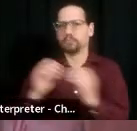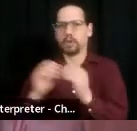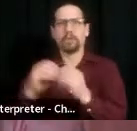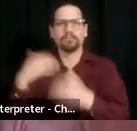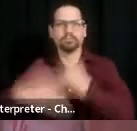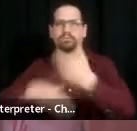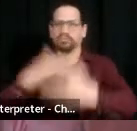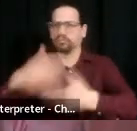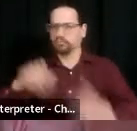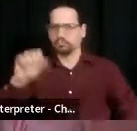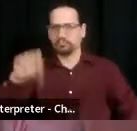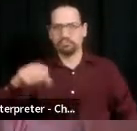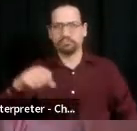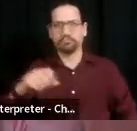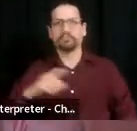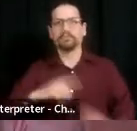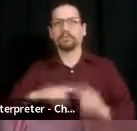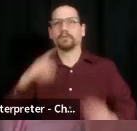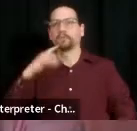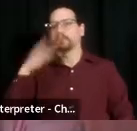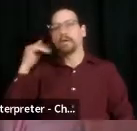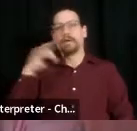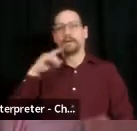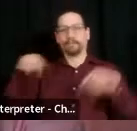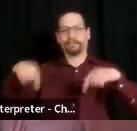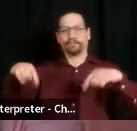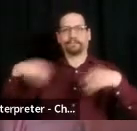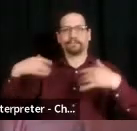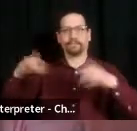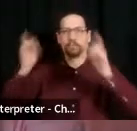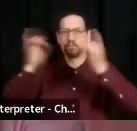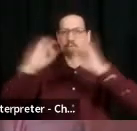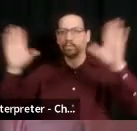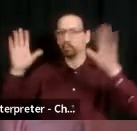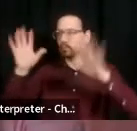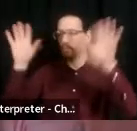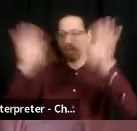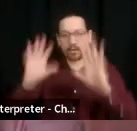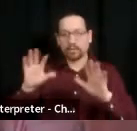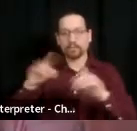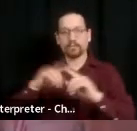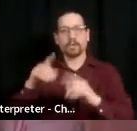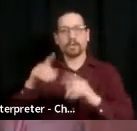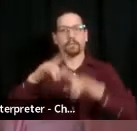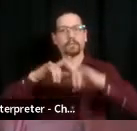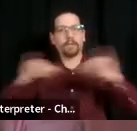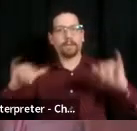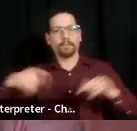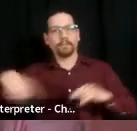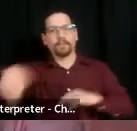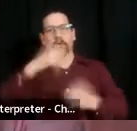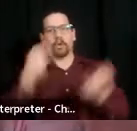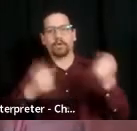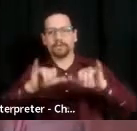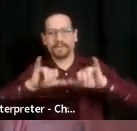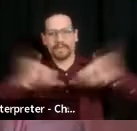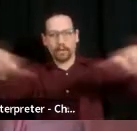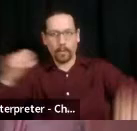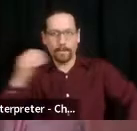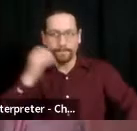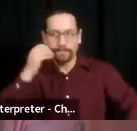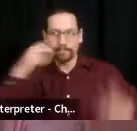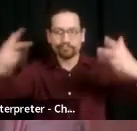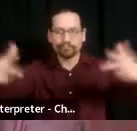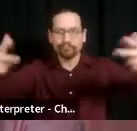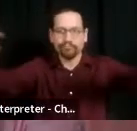those communities the ability to catch up and make up for the time that they were off the road and be able to get back